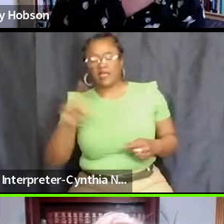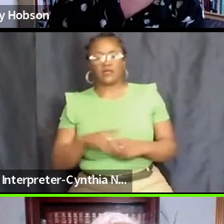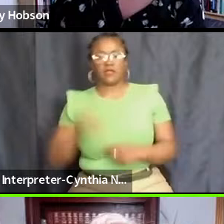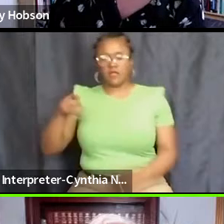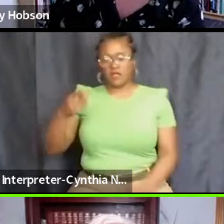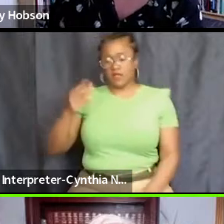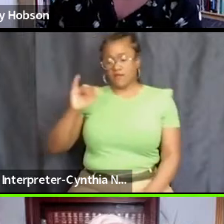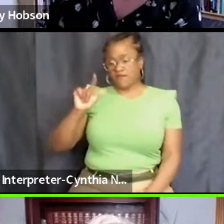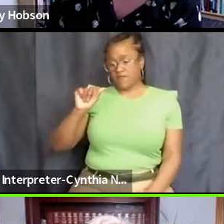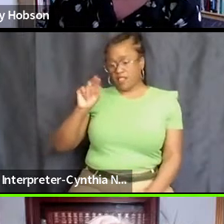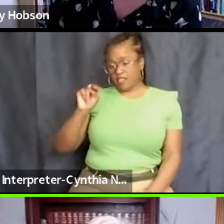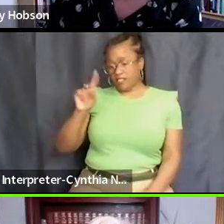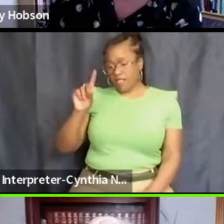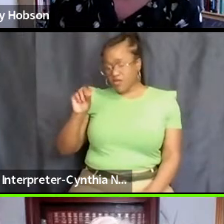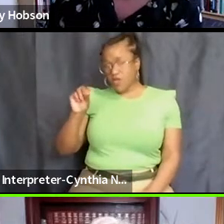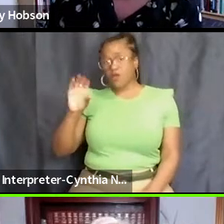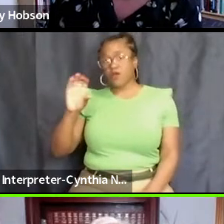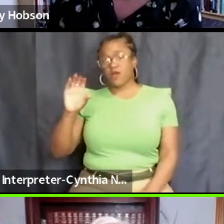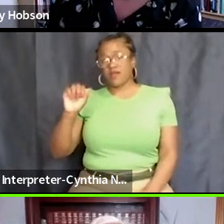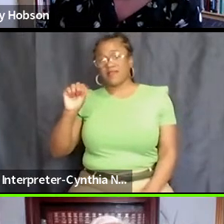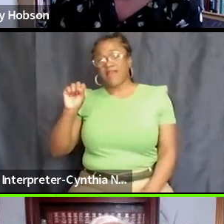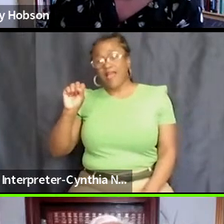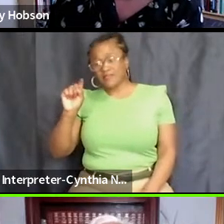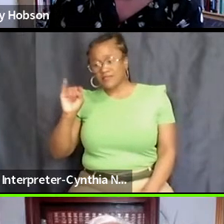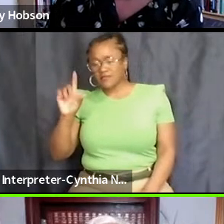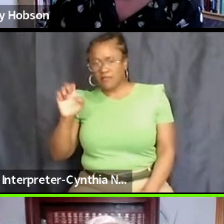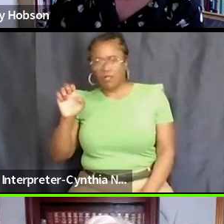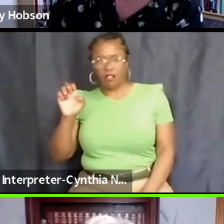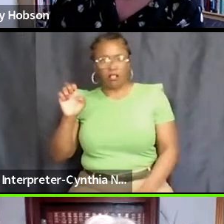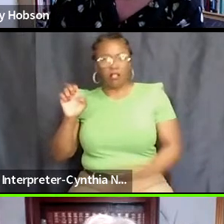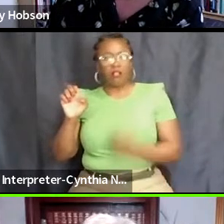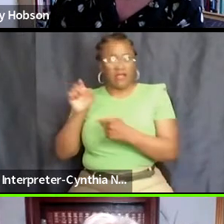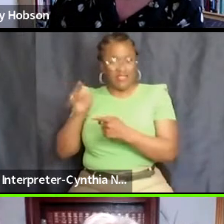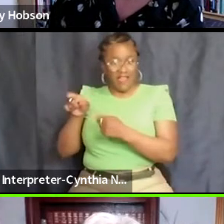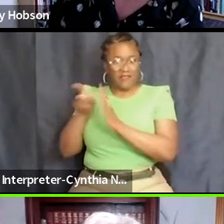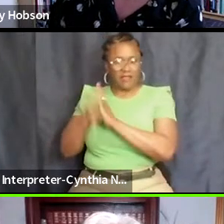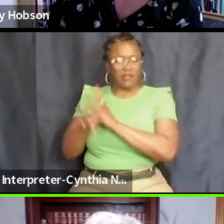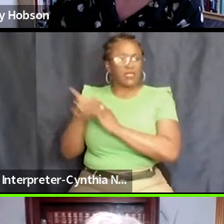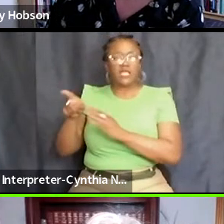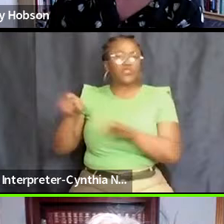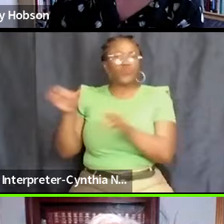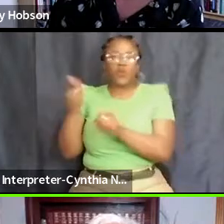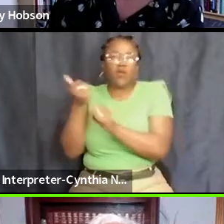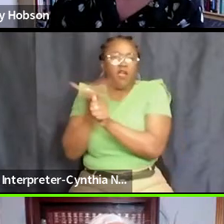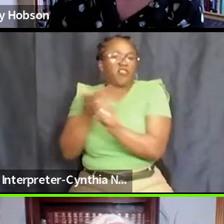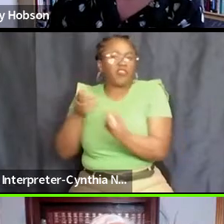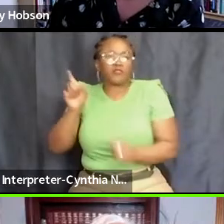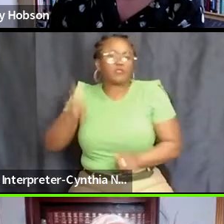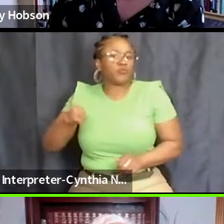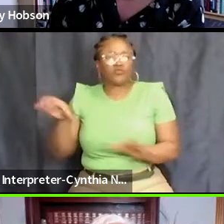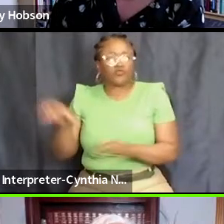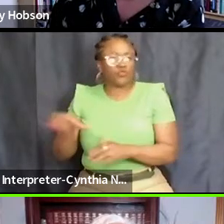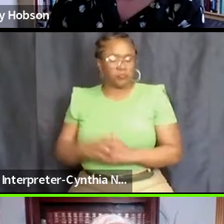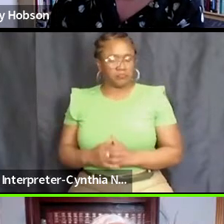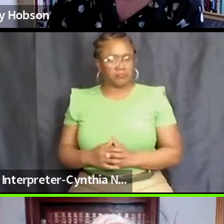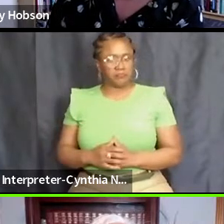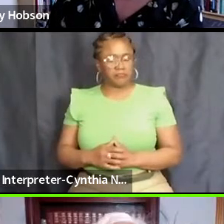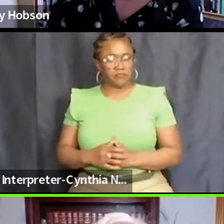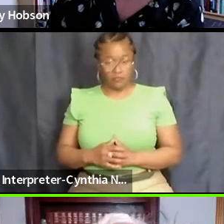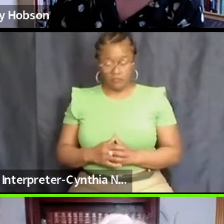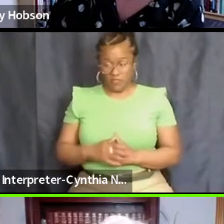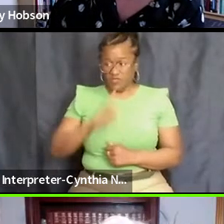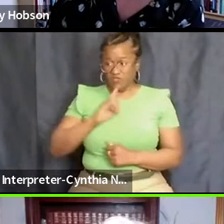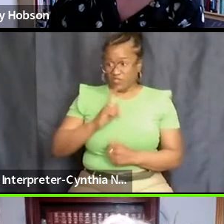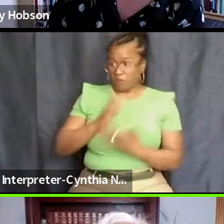Castile, because here you had a Black man who was doing everything he was supposed to do. And part of that